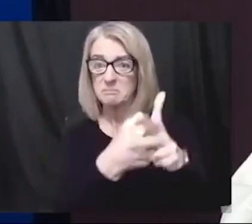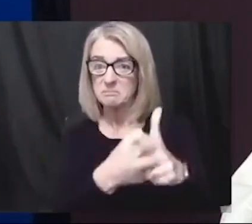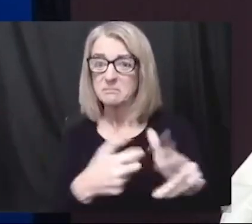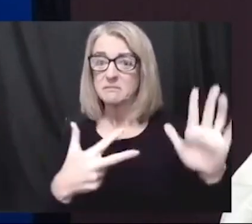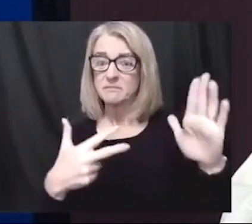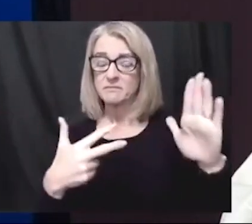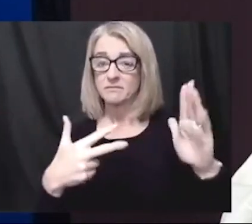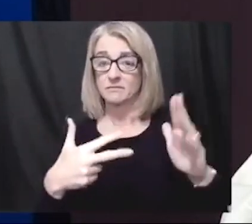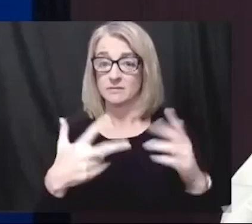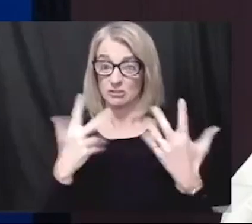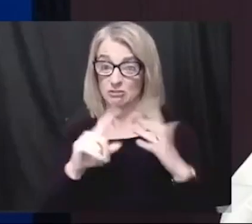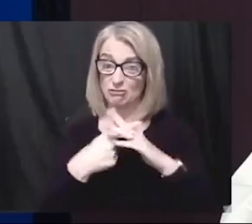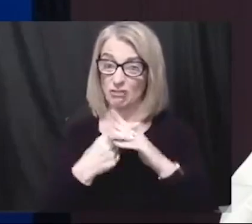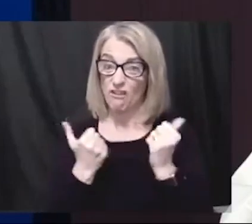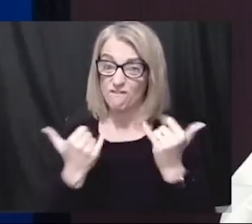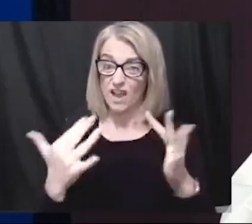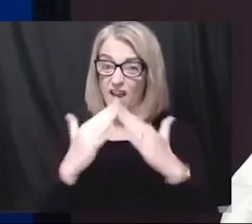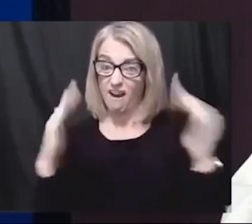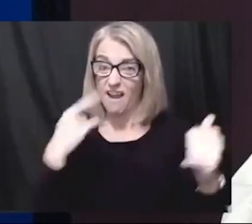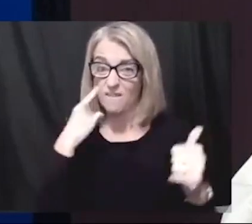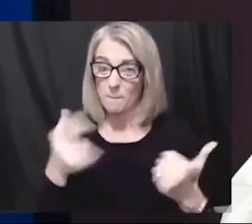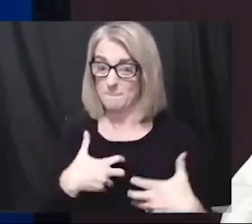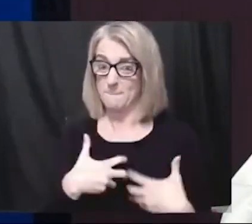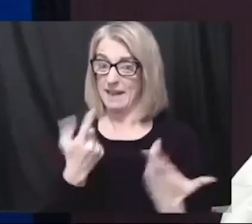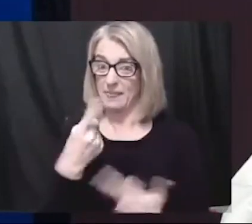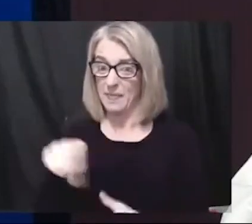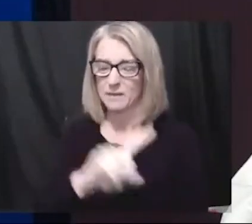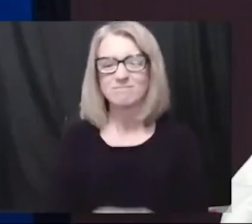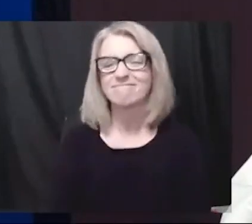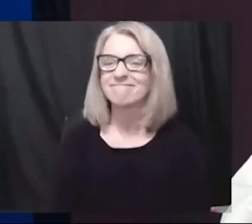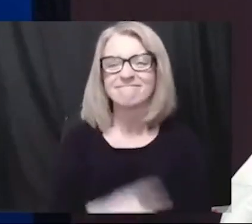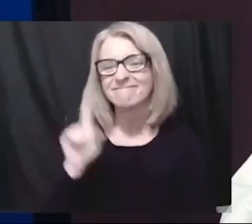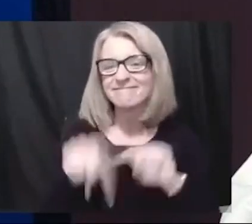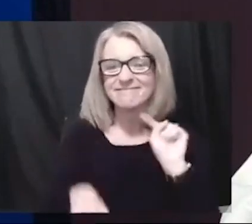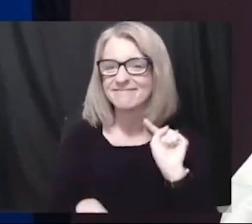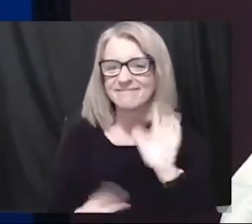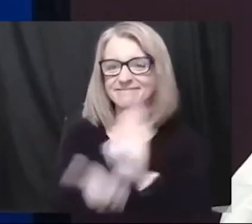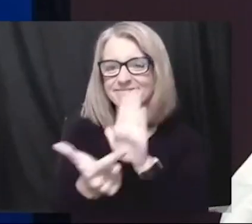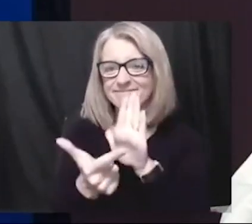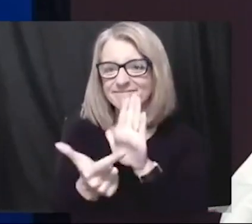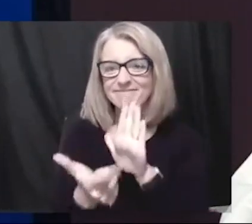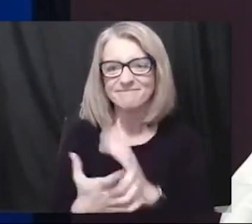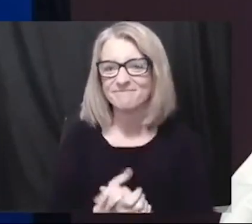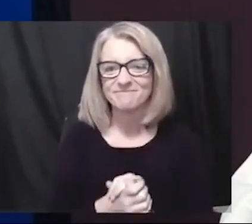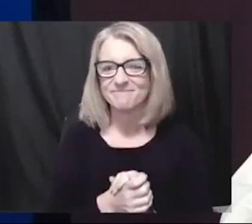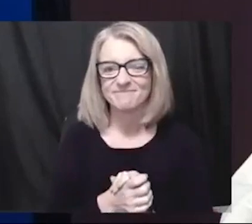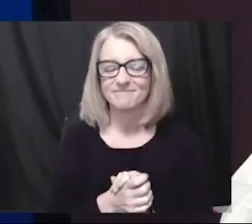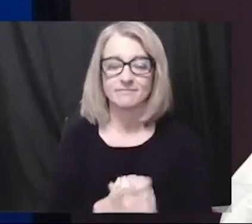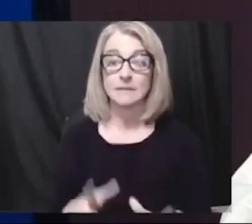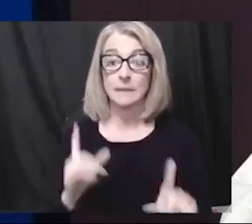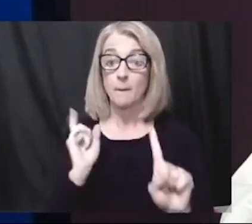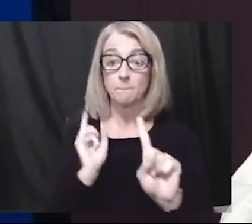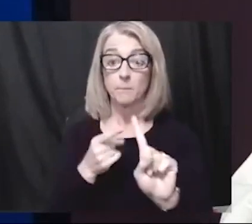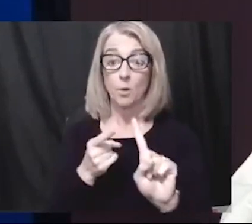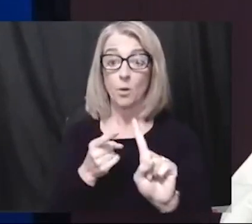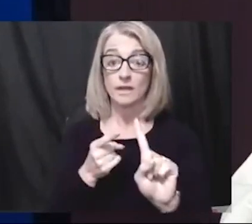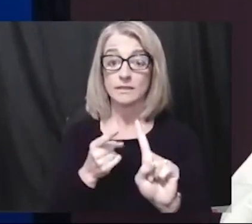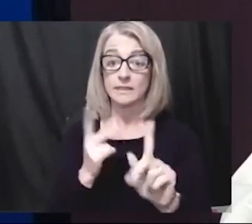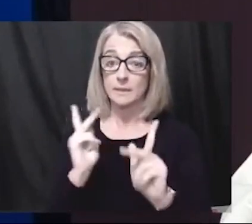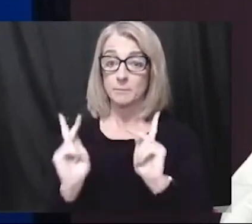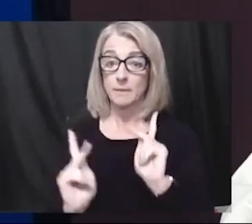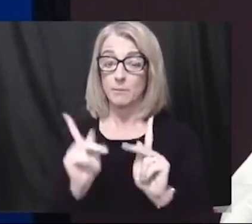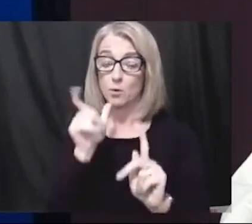we're mad at them? And the answer to that is, of course not. So at what point does someone who's unvaccinated,